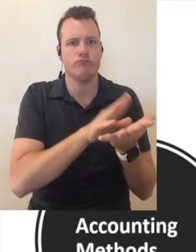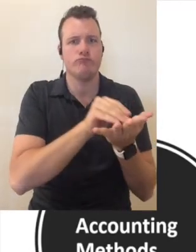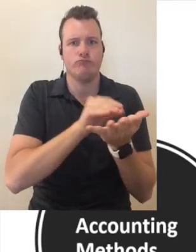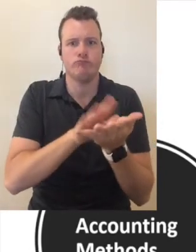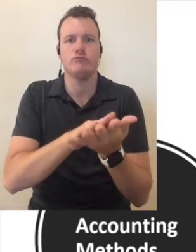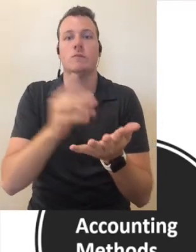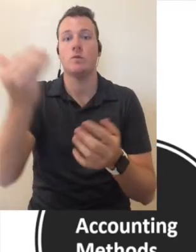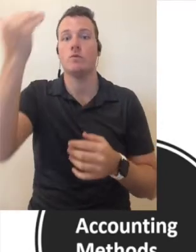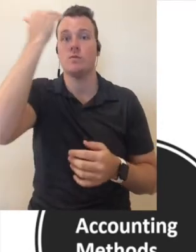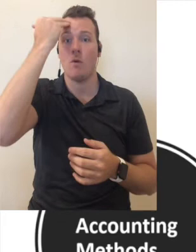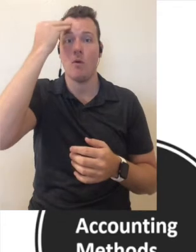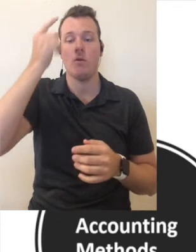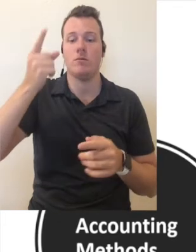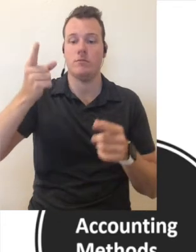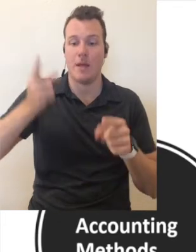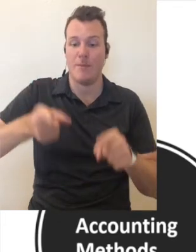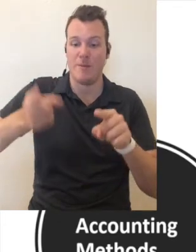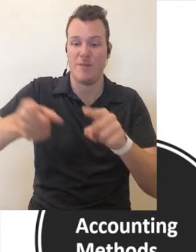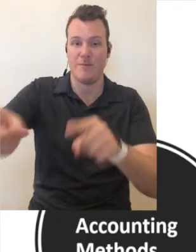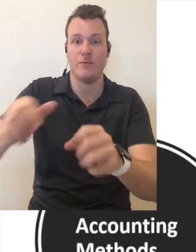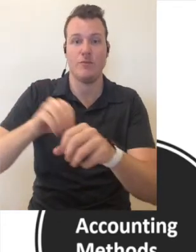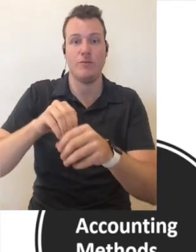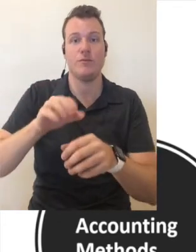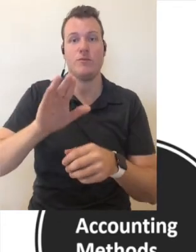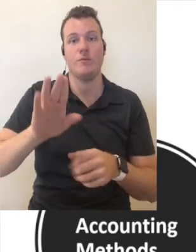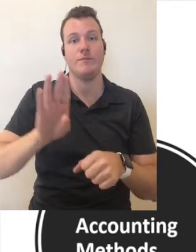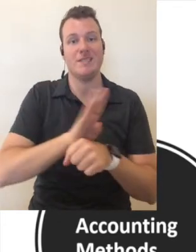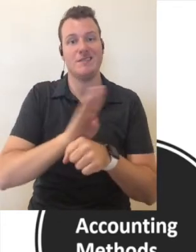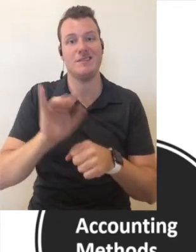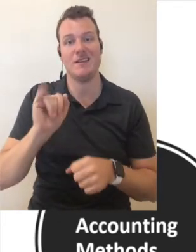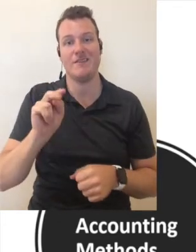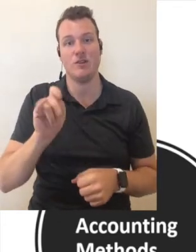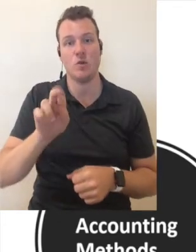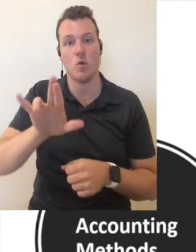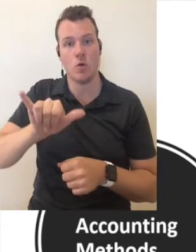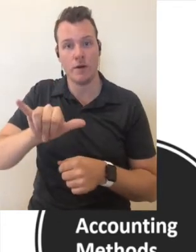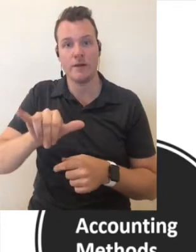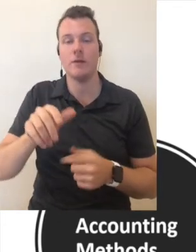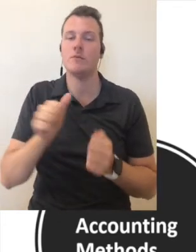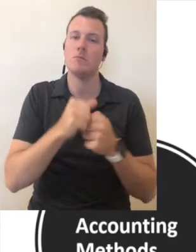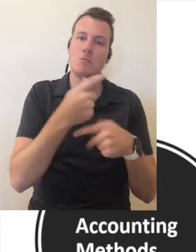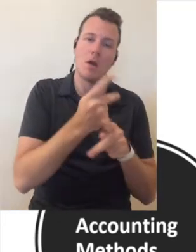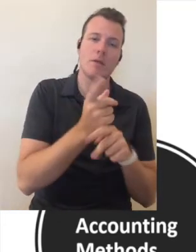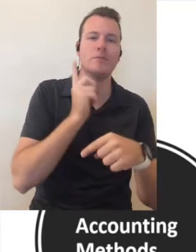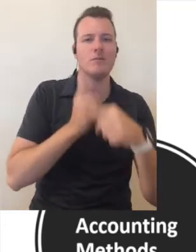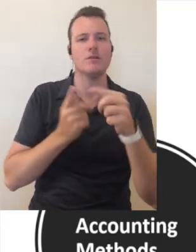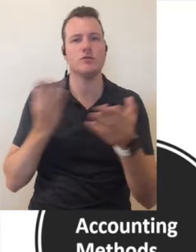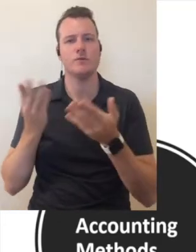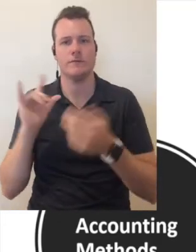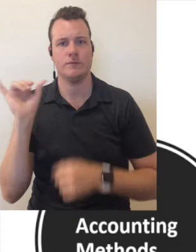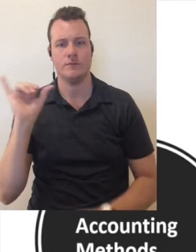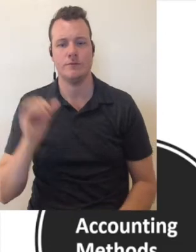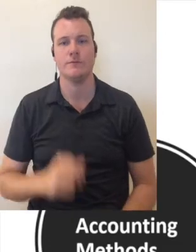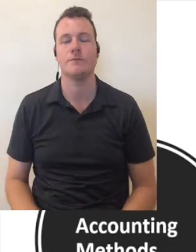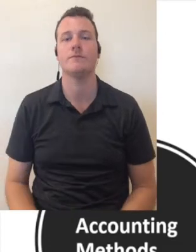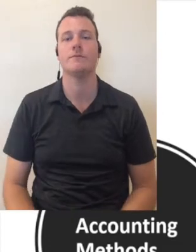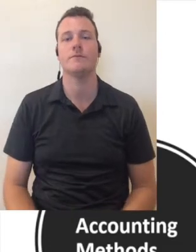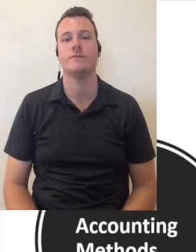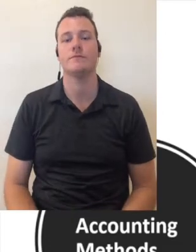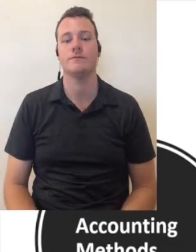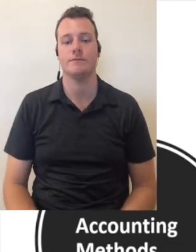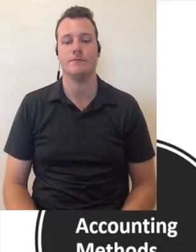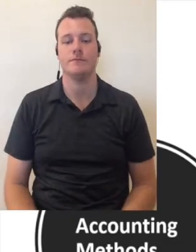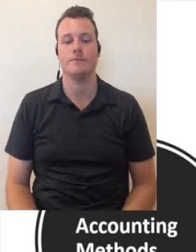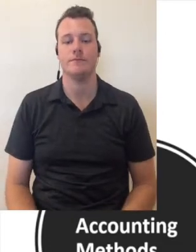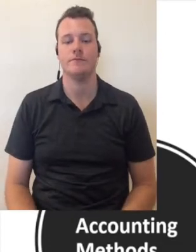that, again, you know what's happening with the inventory in your practices not only with the products, but with the services that you're